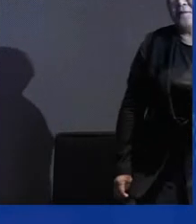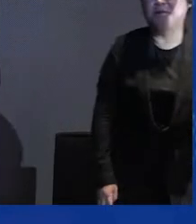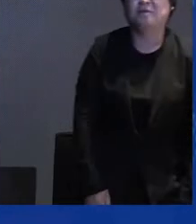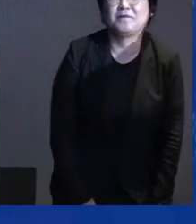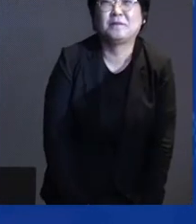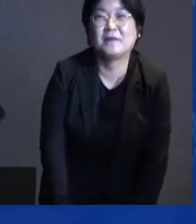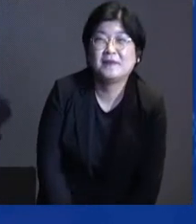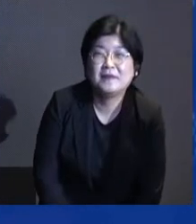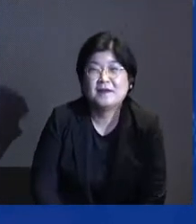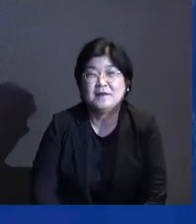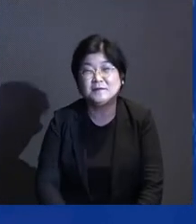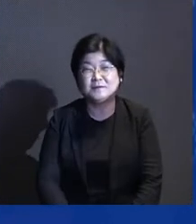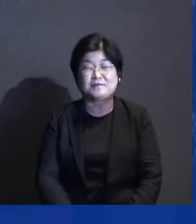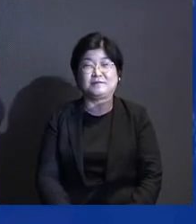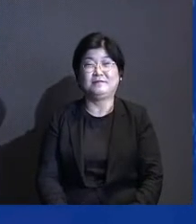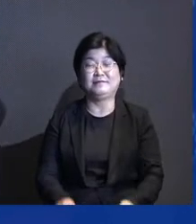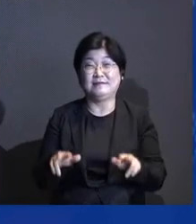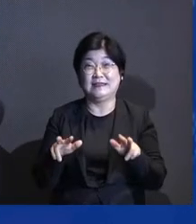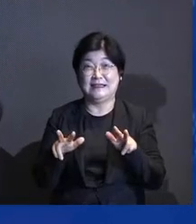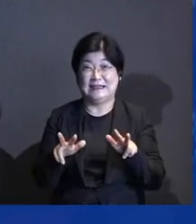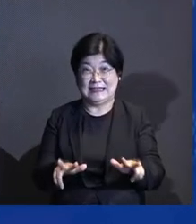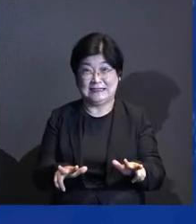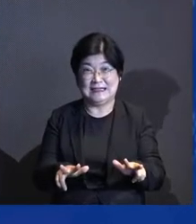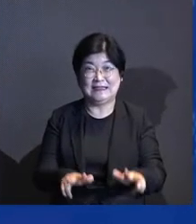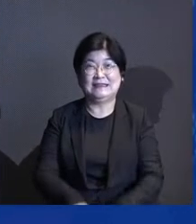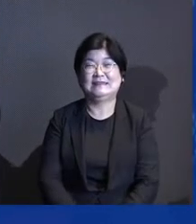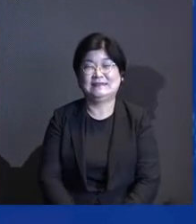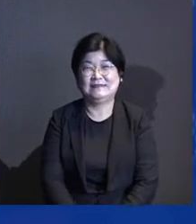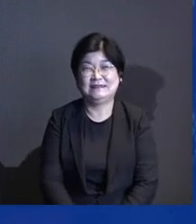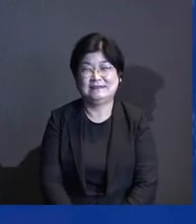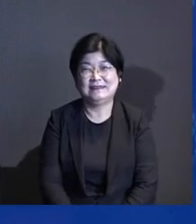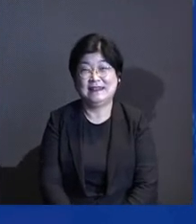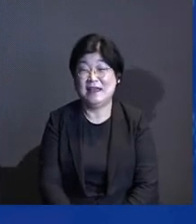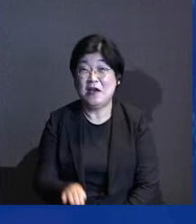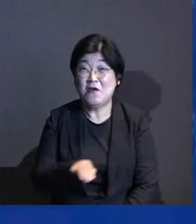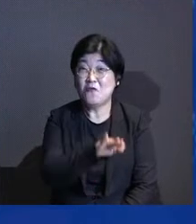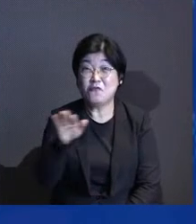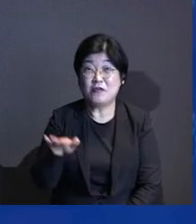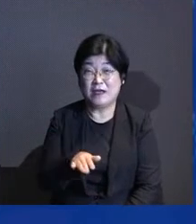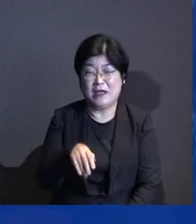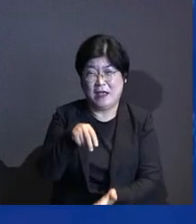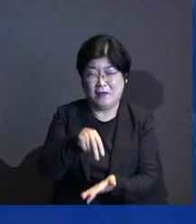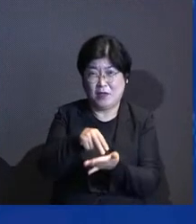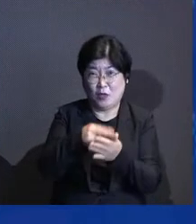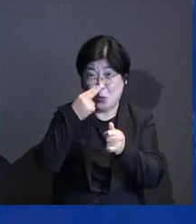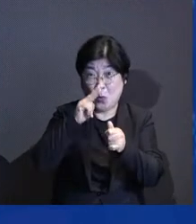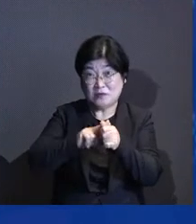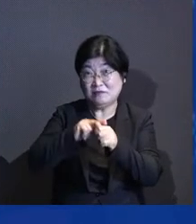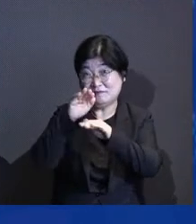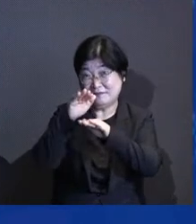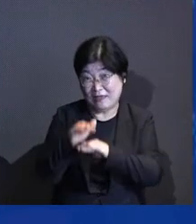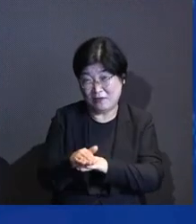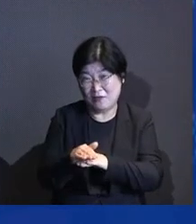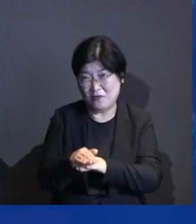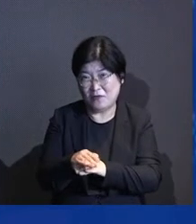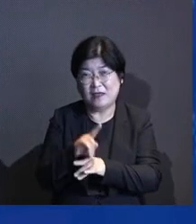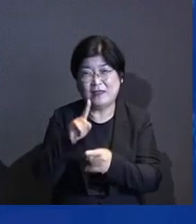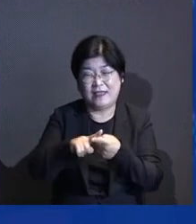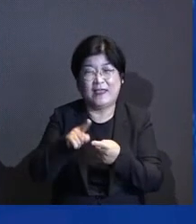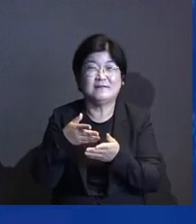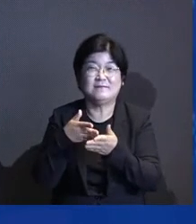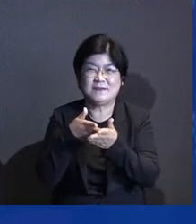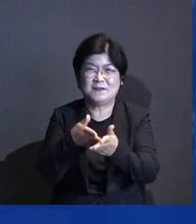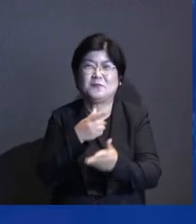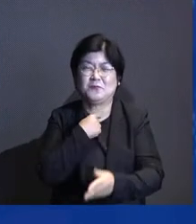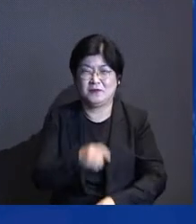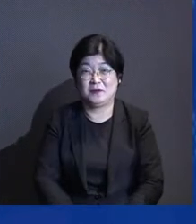Now, I'd like to share the challenges that we have and some suggestions. Our